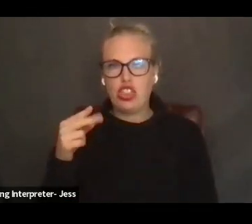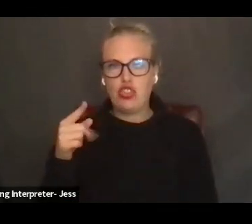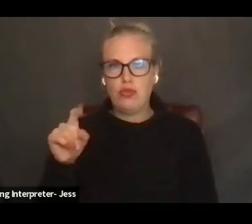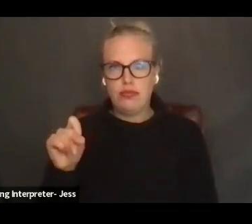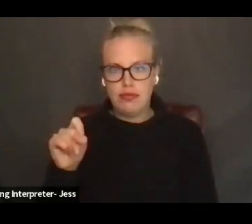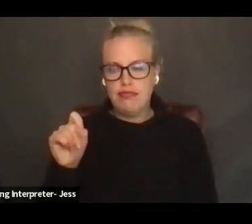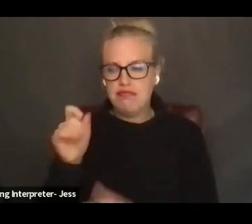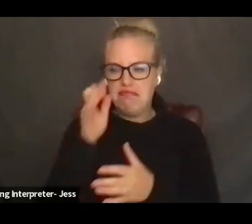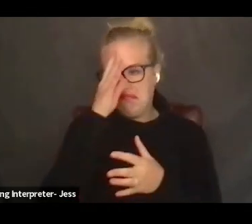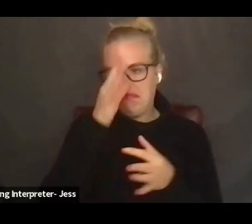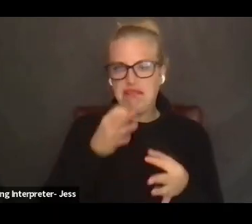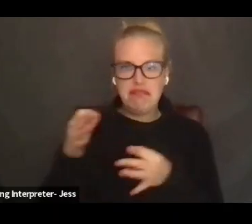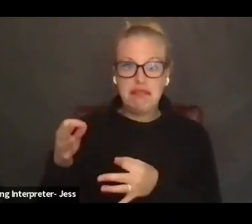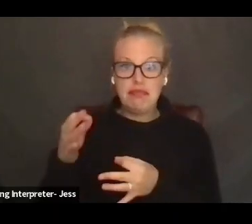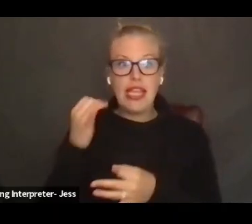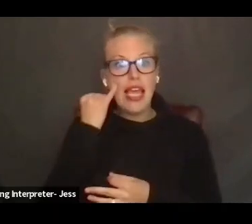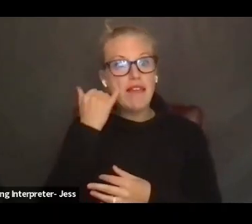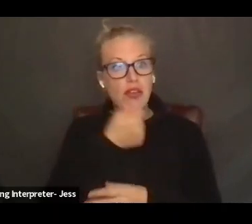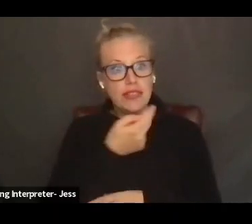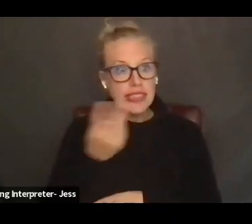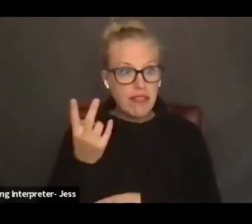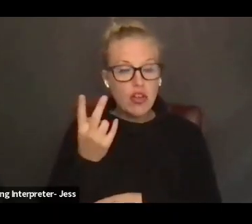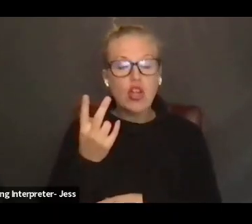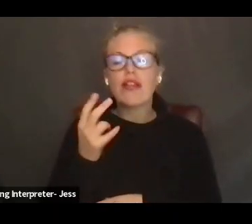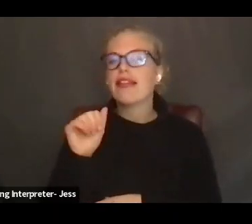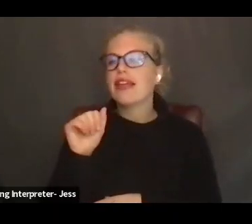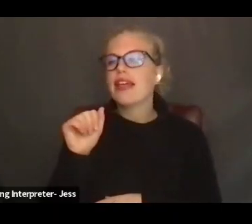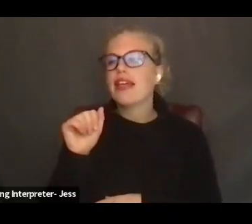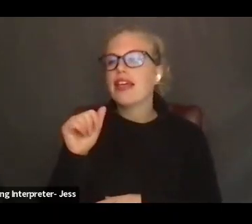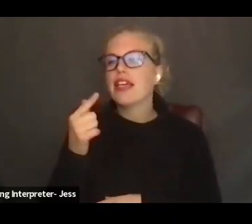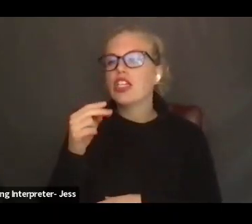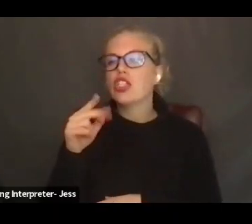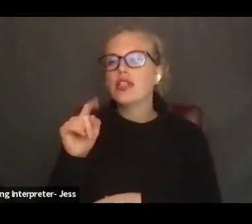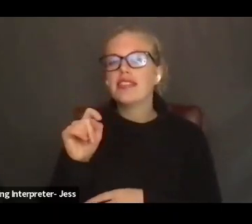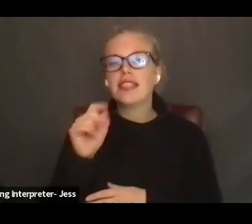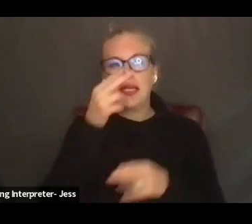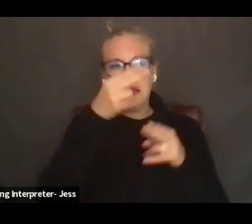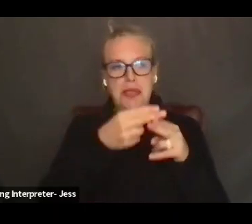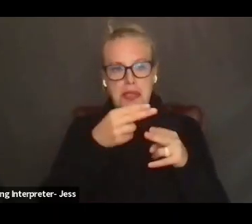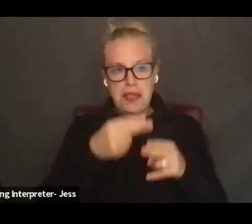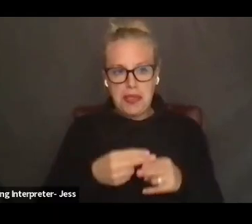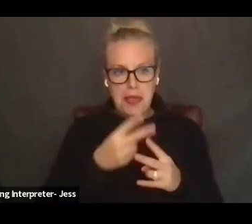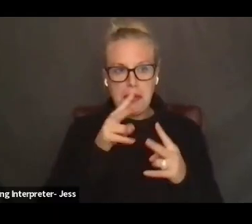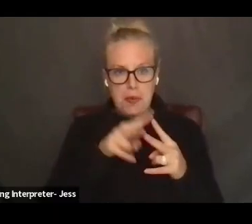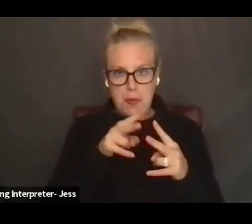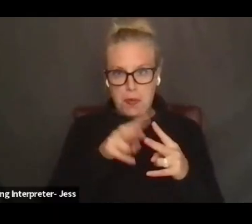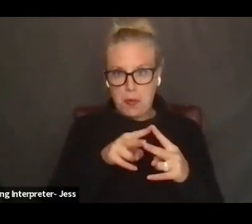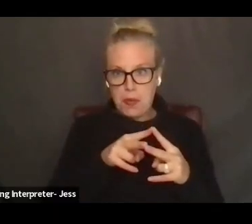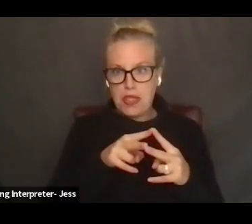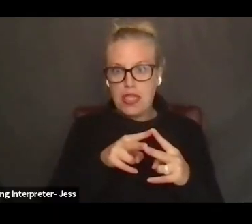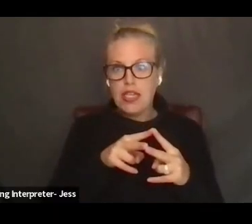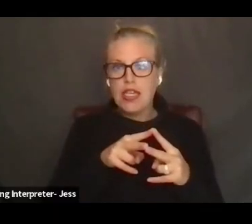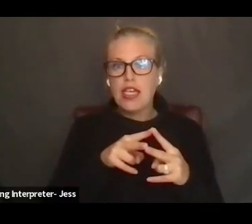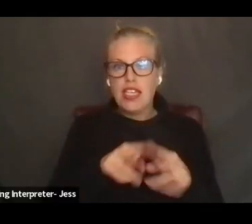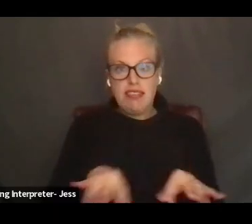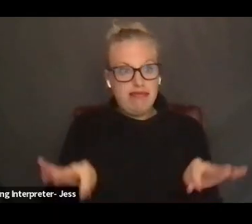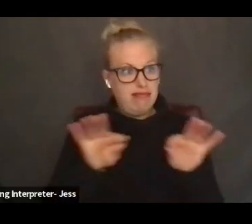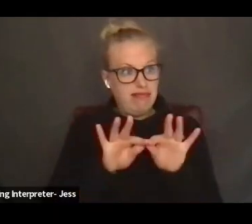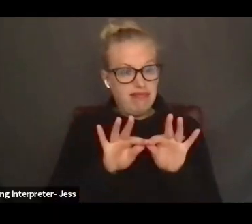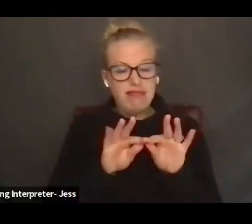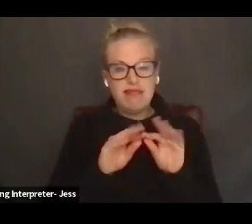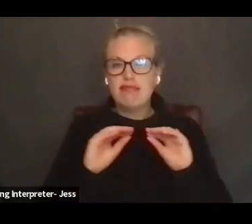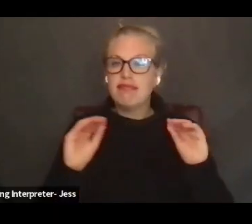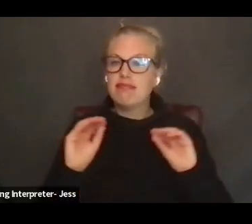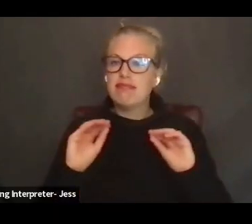You can have more than one agent. The important thing about naming more than one agent is that there's